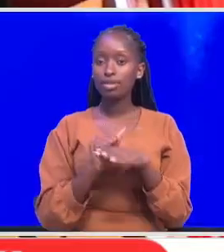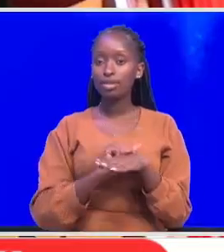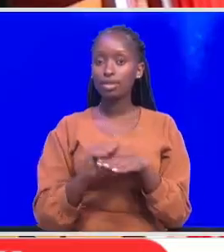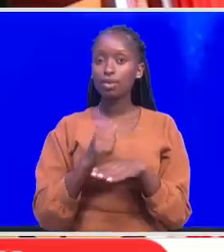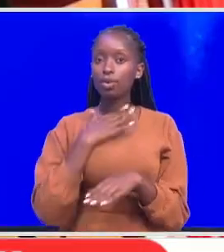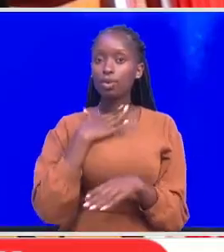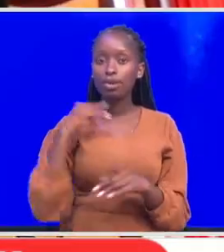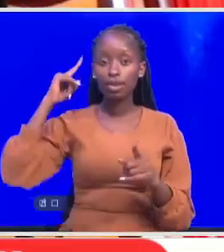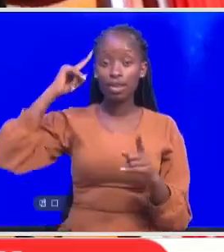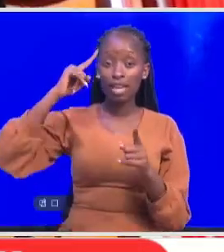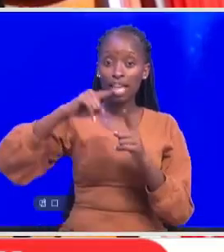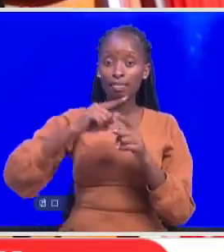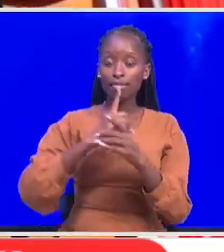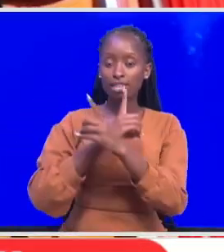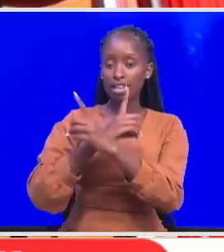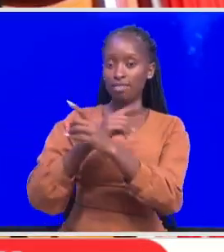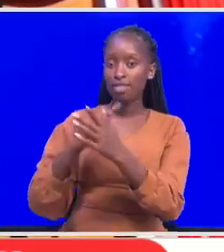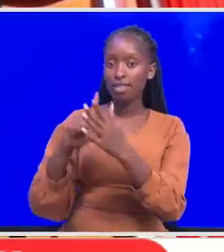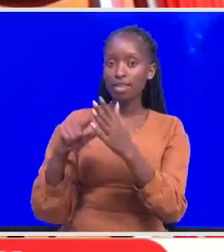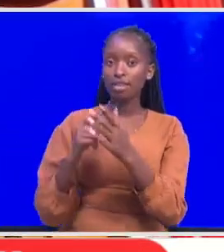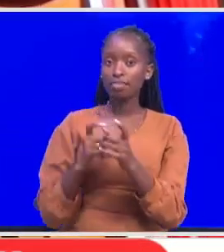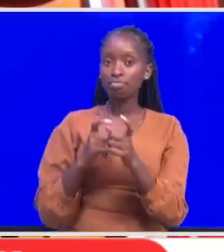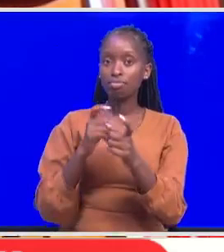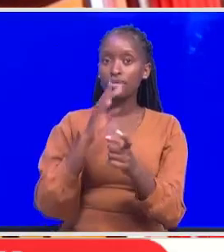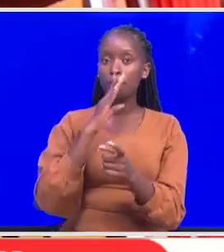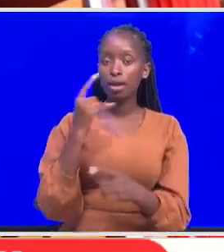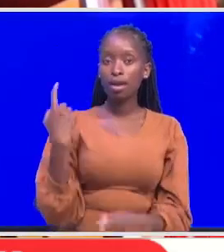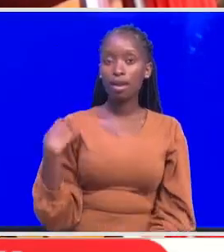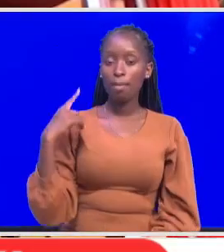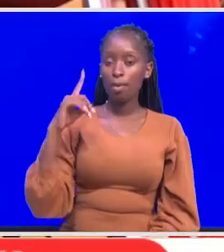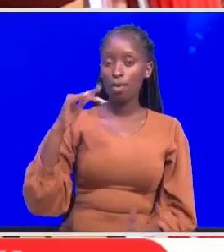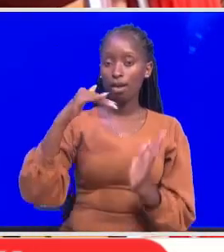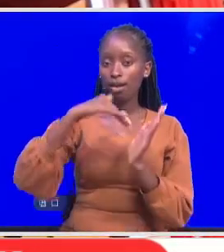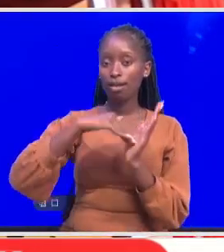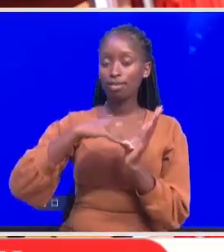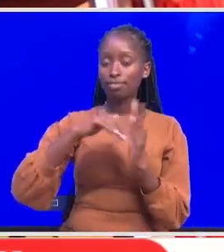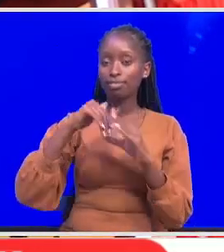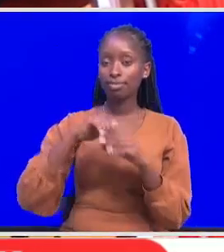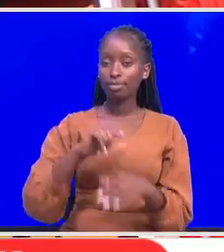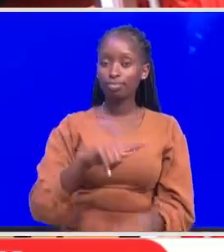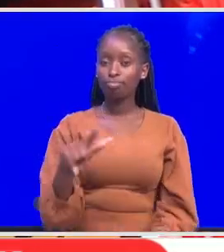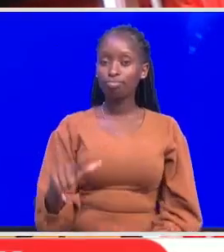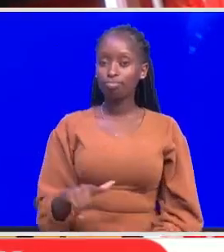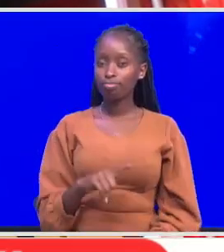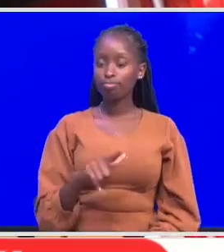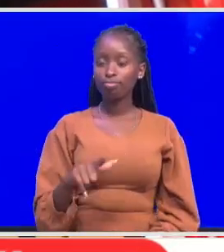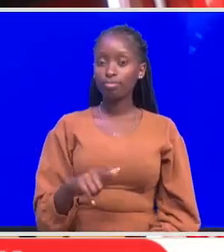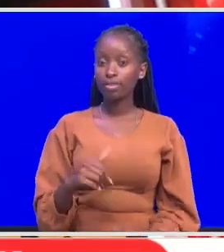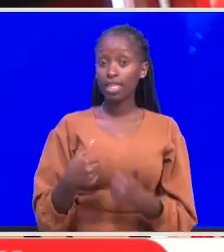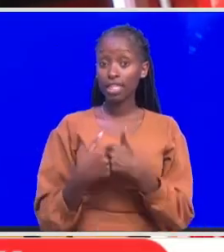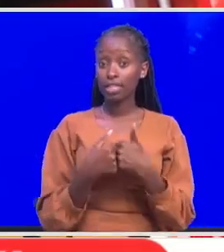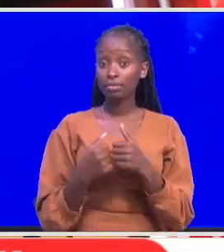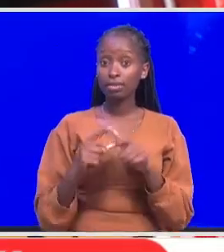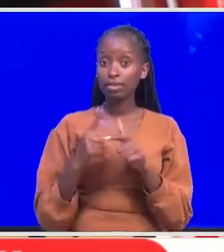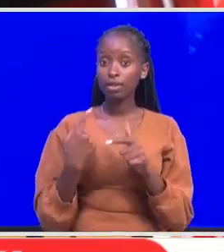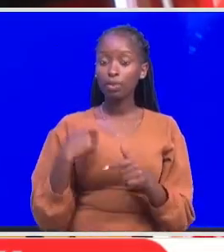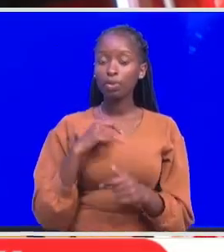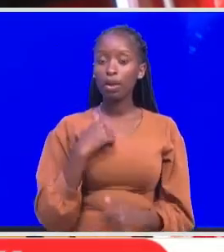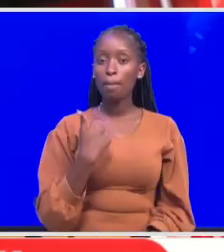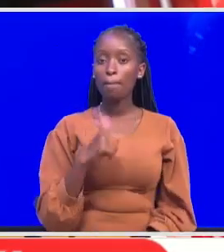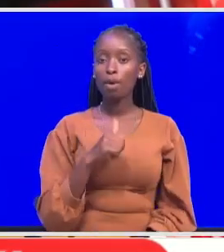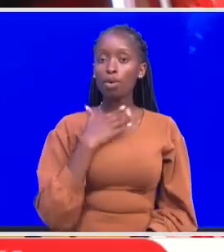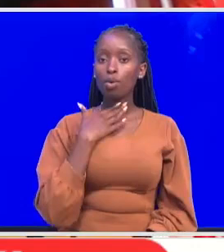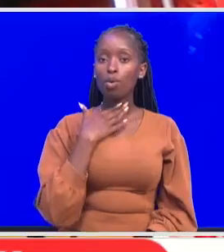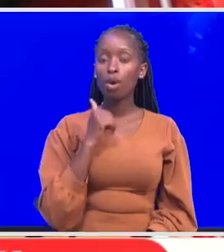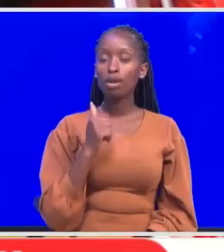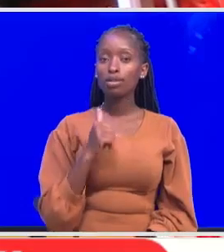defending this trophy to be second champion, I mean, to be number one again in the local league. And we're also aiming to go for